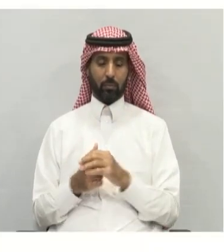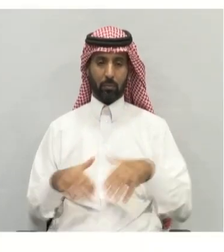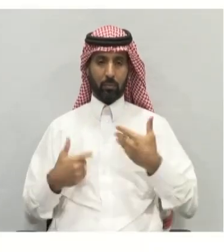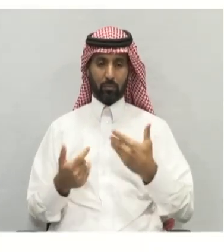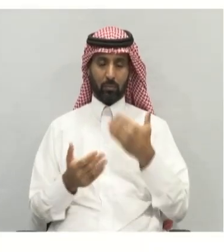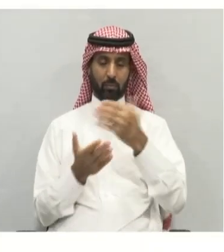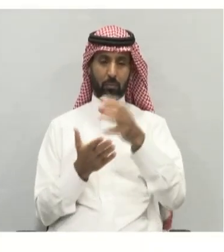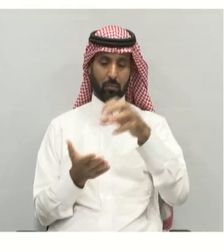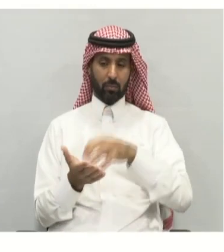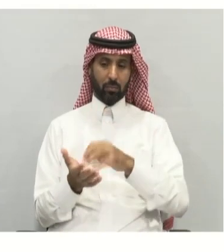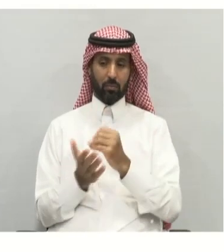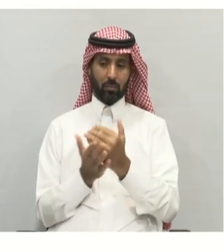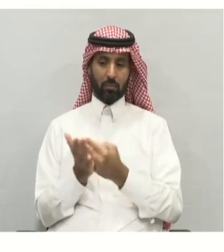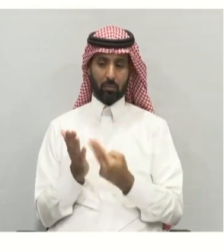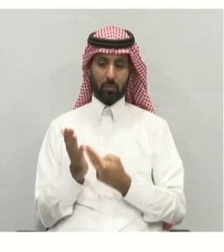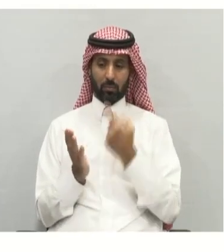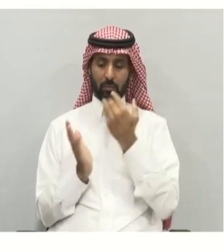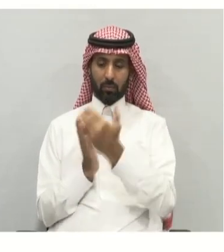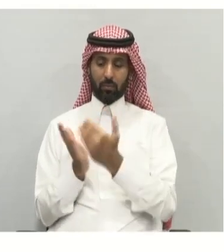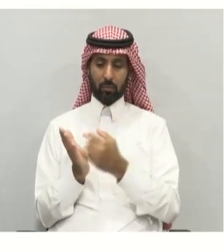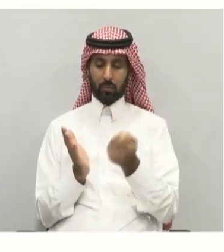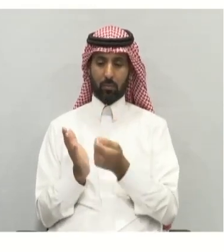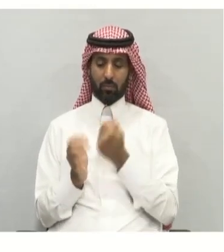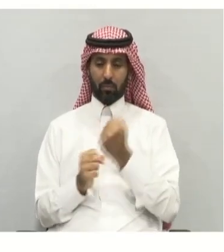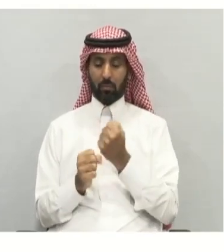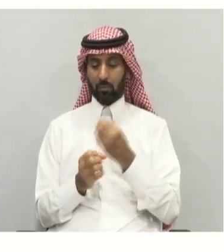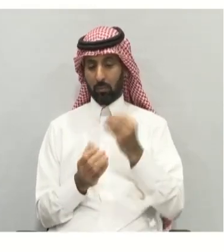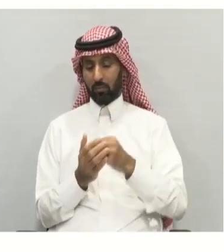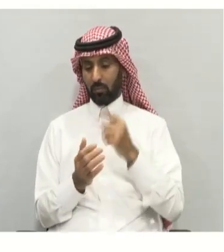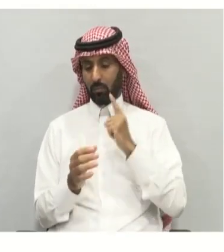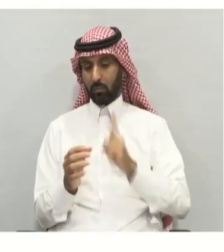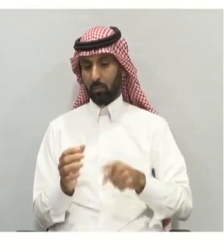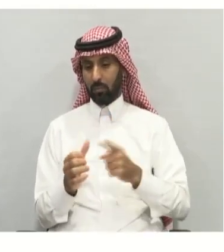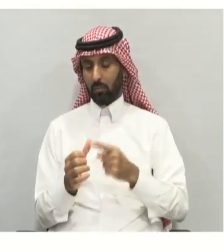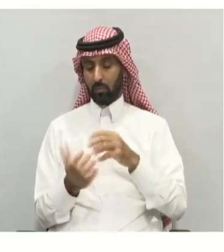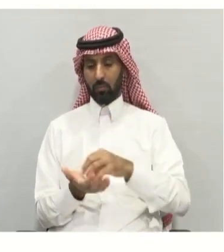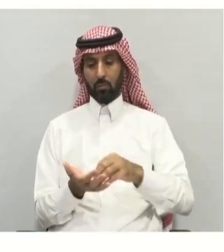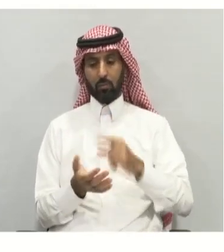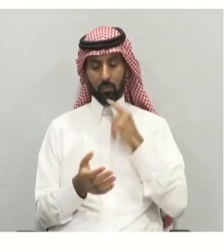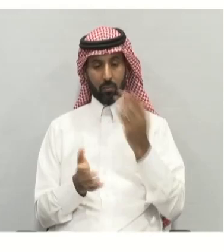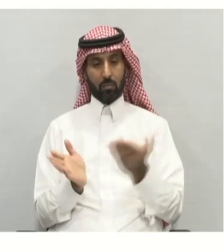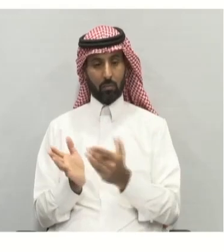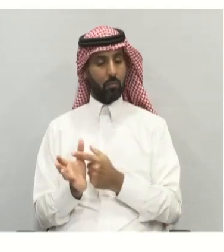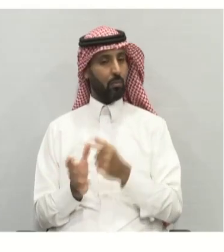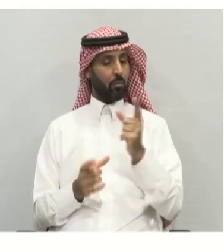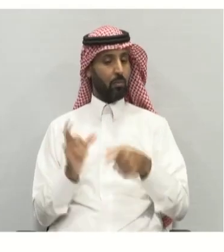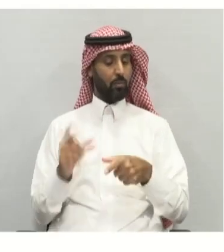fill, design a similar card to this and write down the information like the date, the place, the guests, the